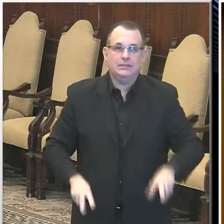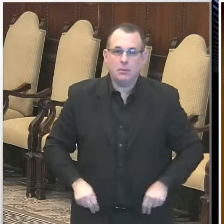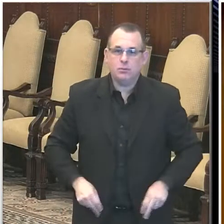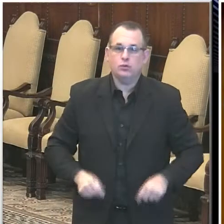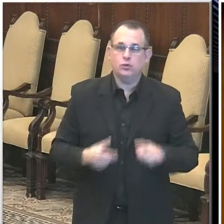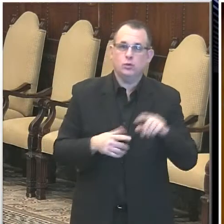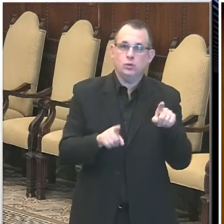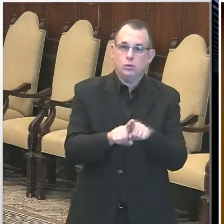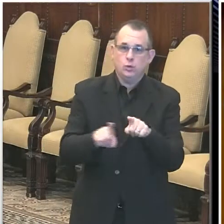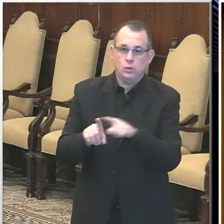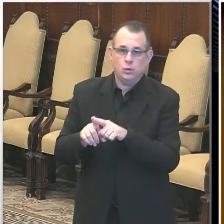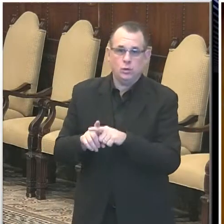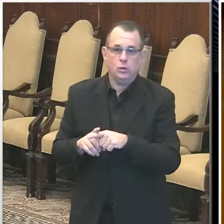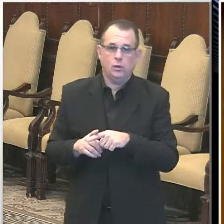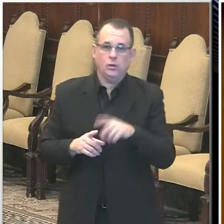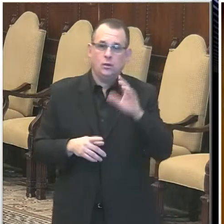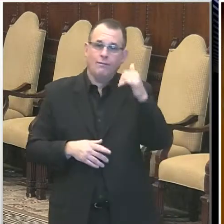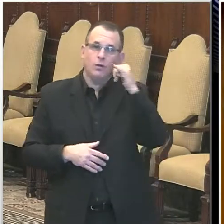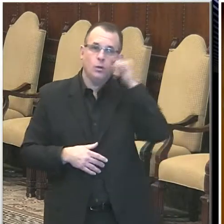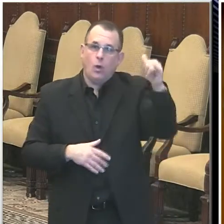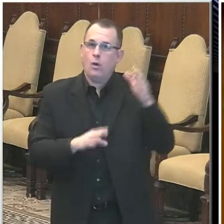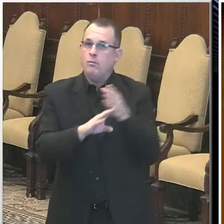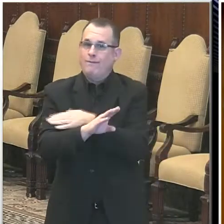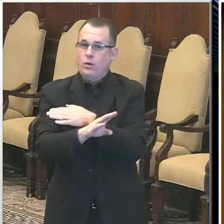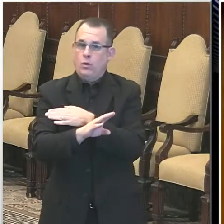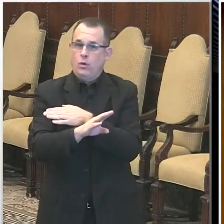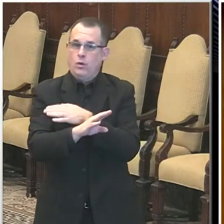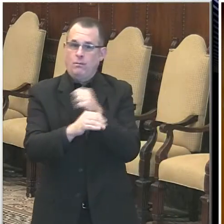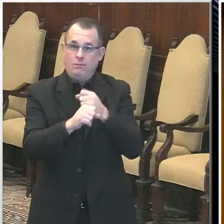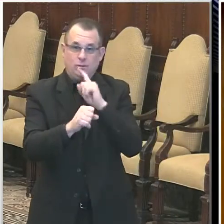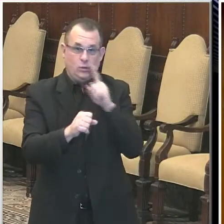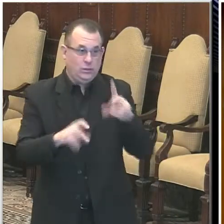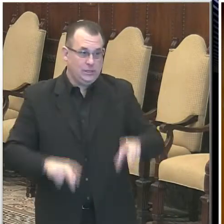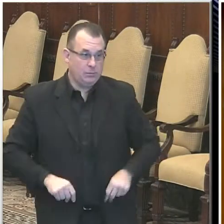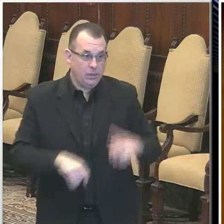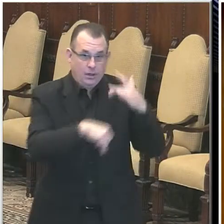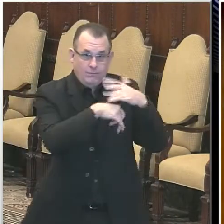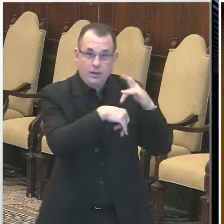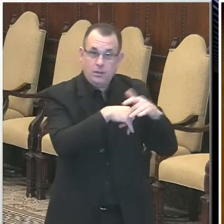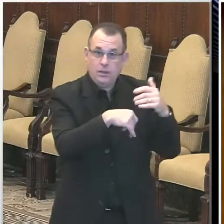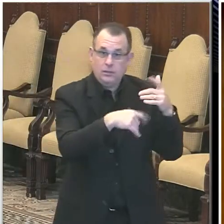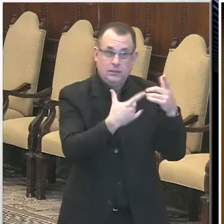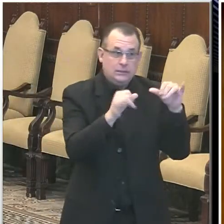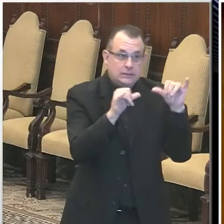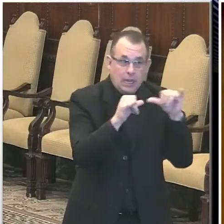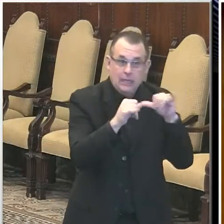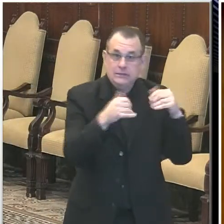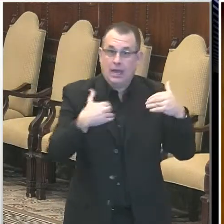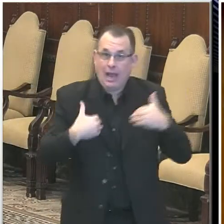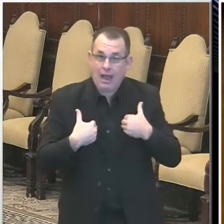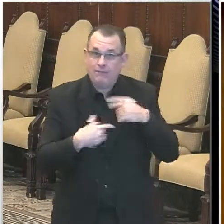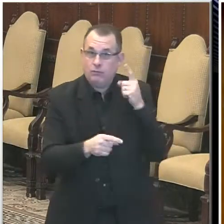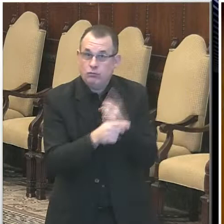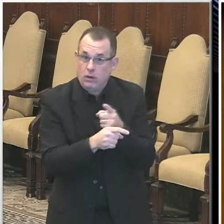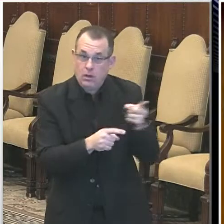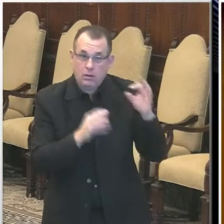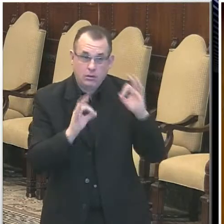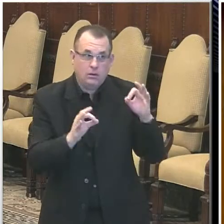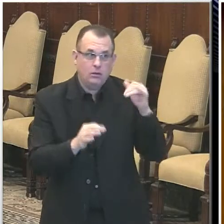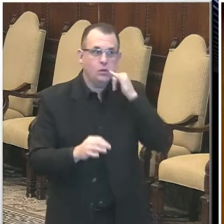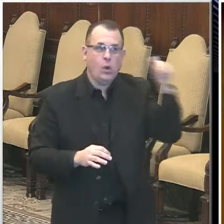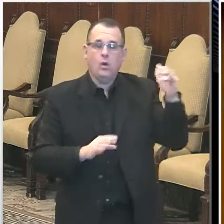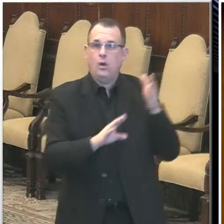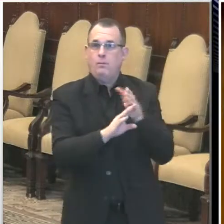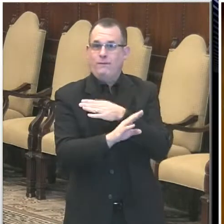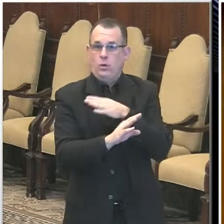are encouraged to call ahead to make sure the appropriate diaper size is available. A full list of sites and resources